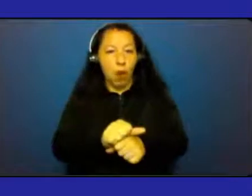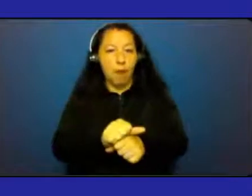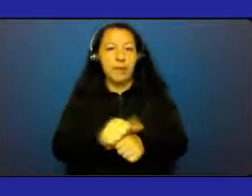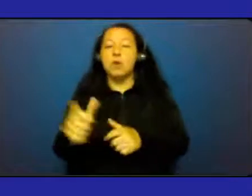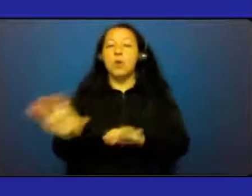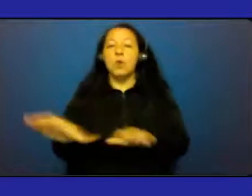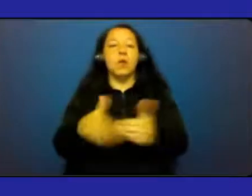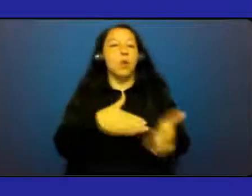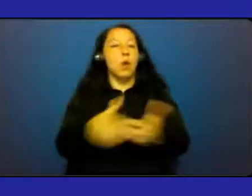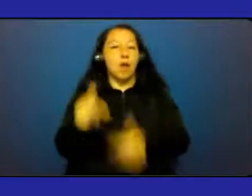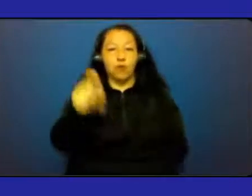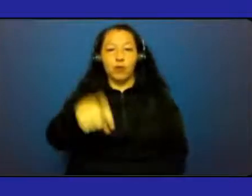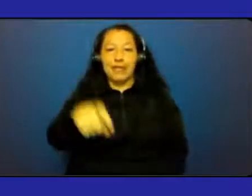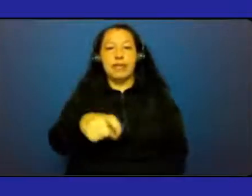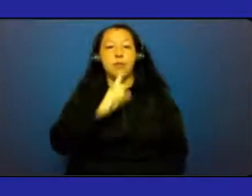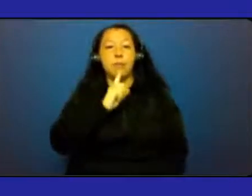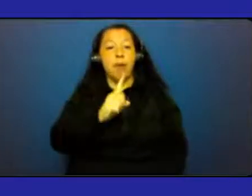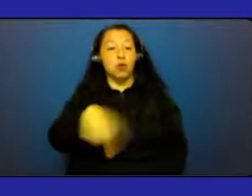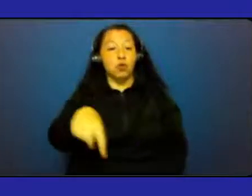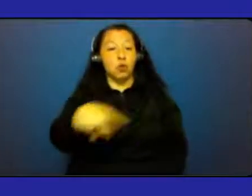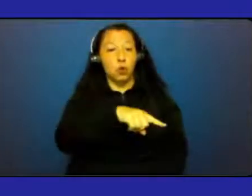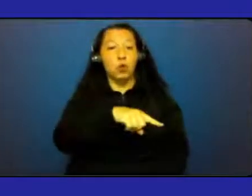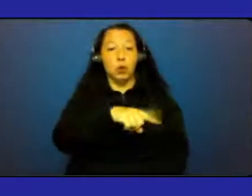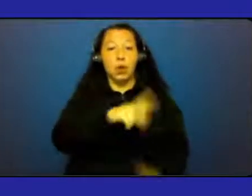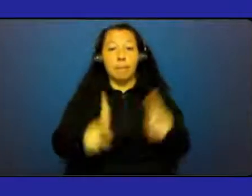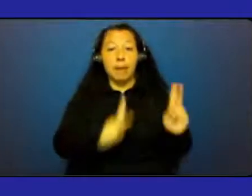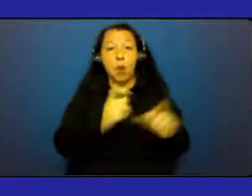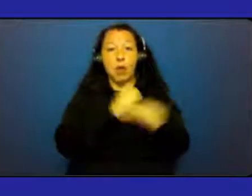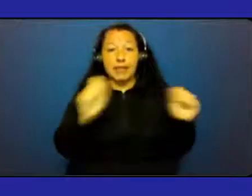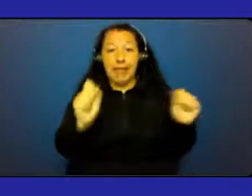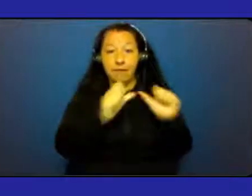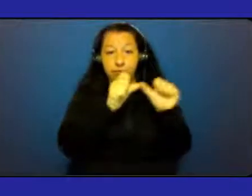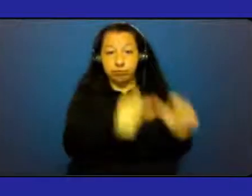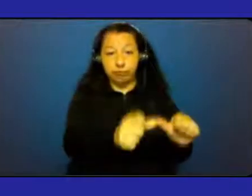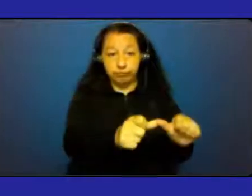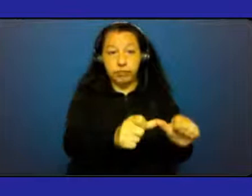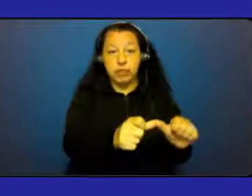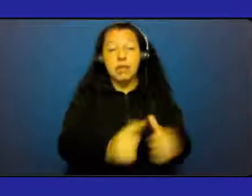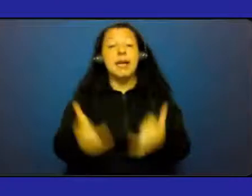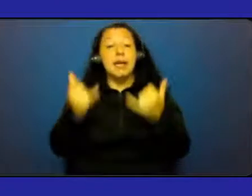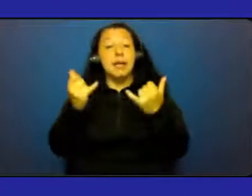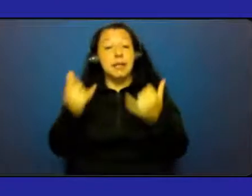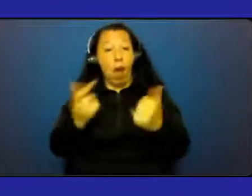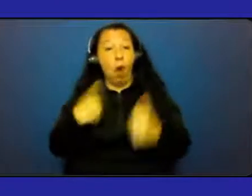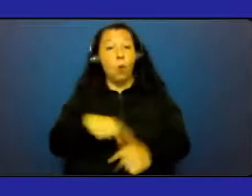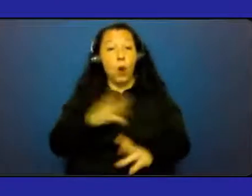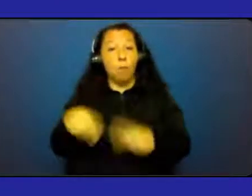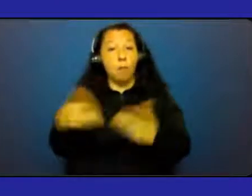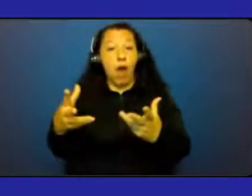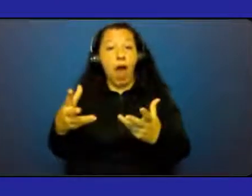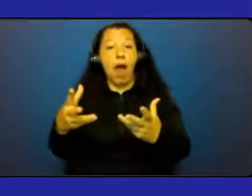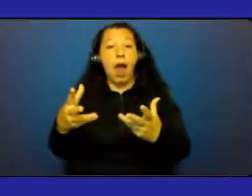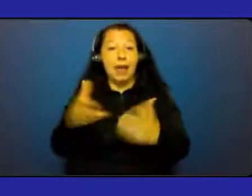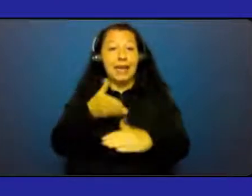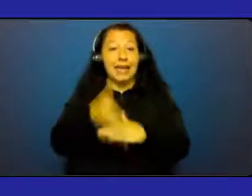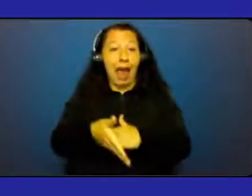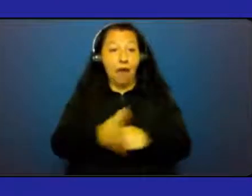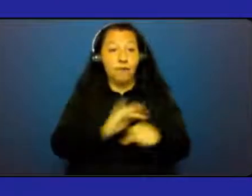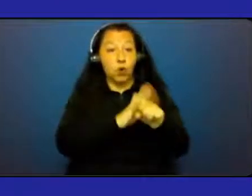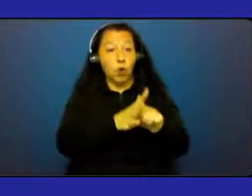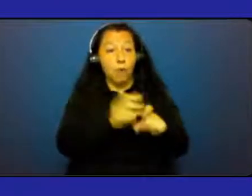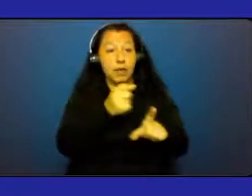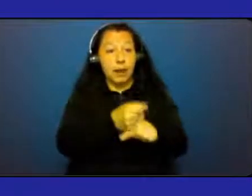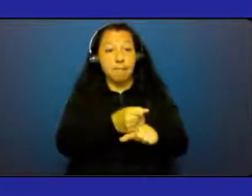others safe. Now we are providing aftercare. We recognize that for